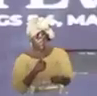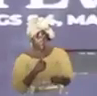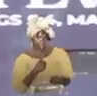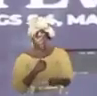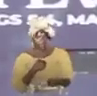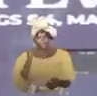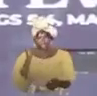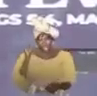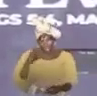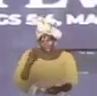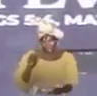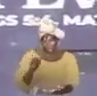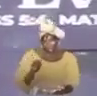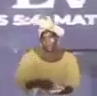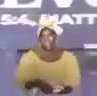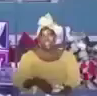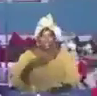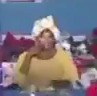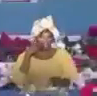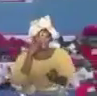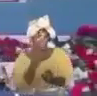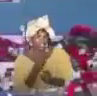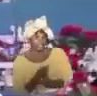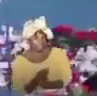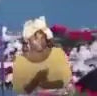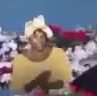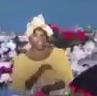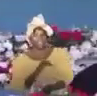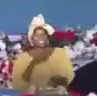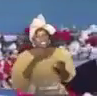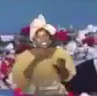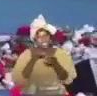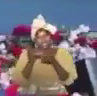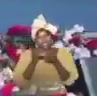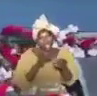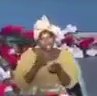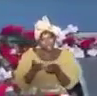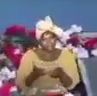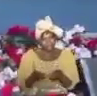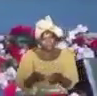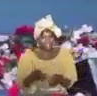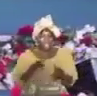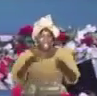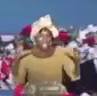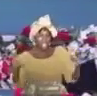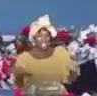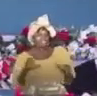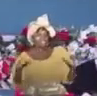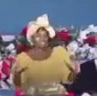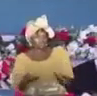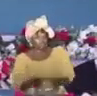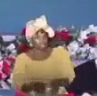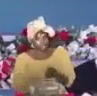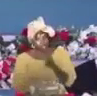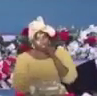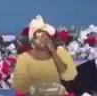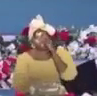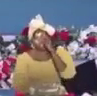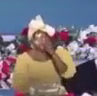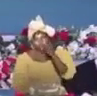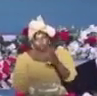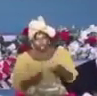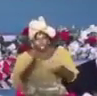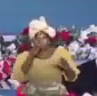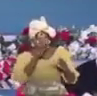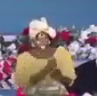Are we together? Faith is defined, is the name given to the action that you take as proof that you